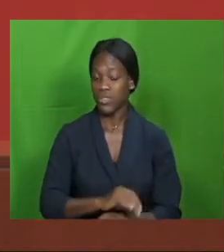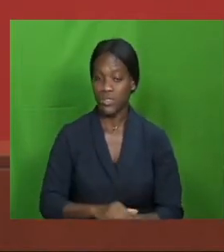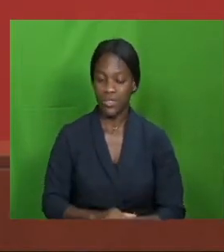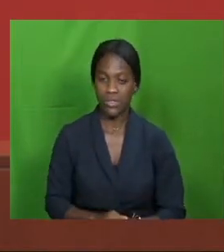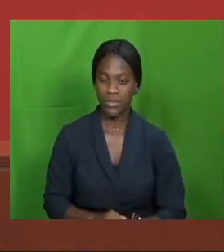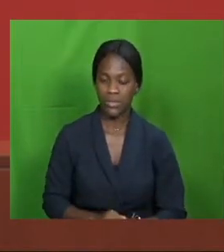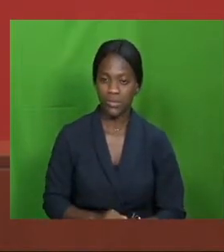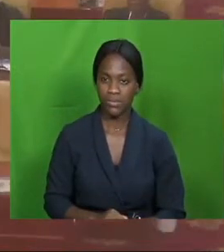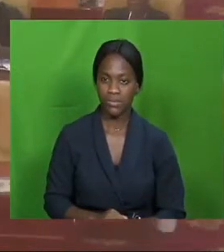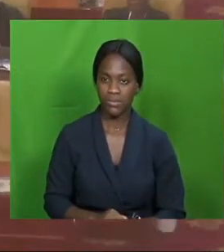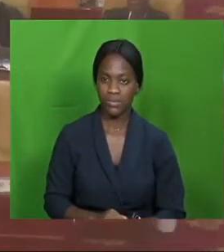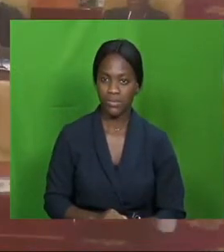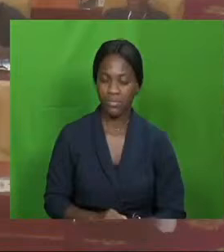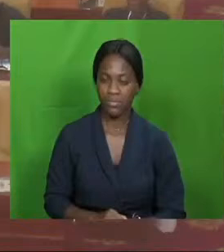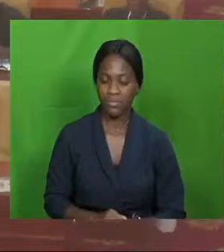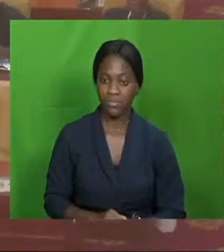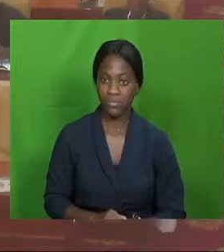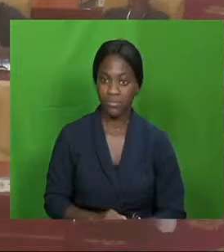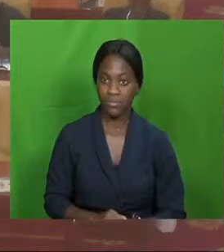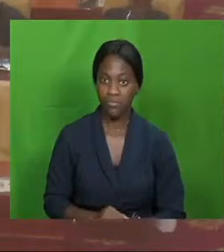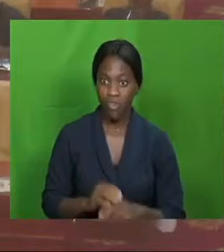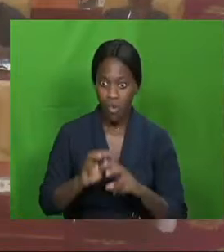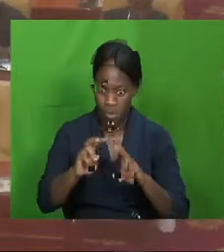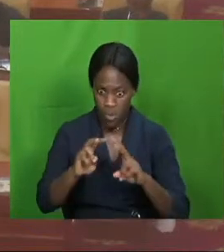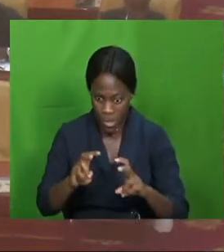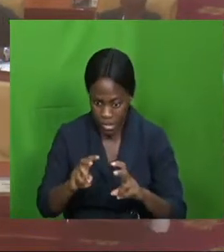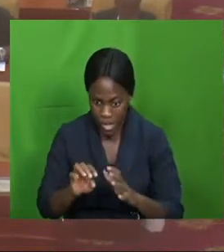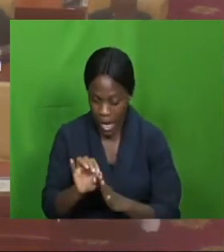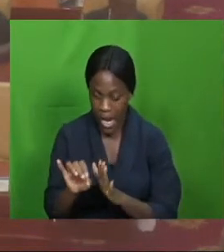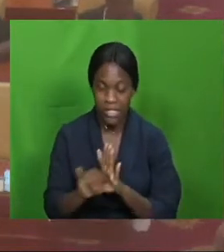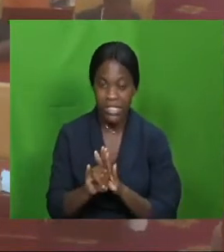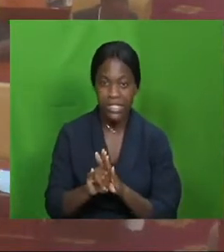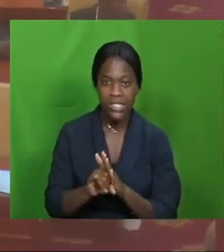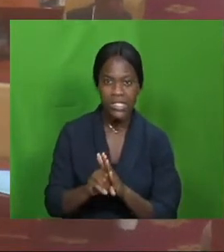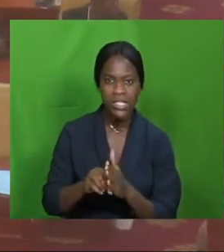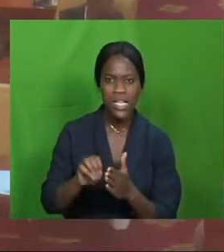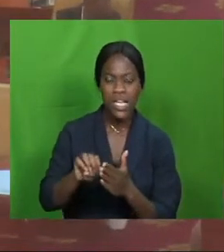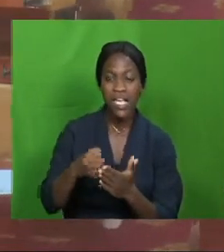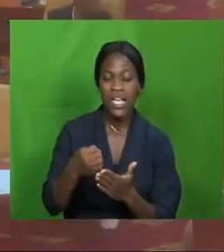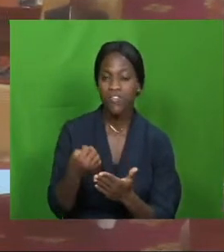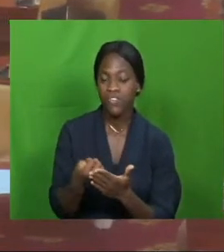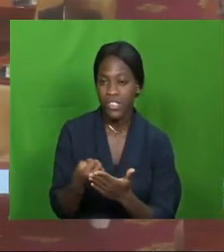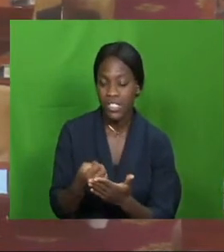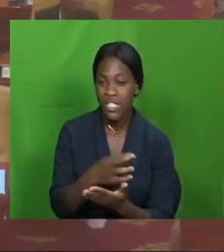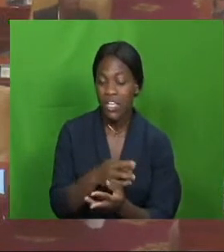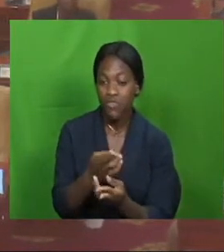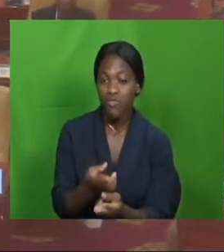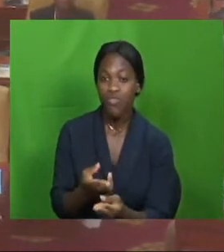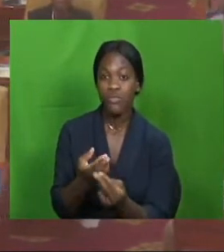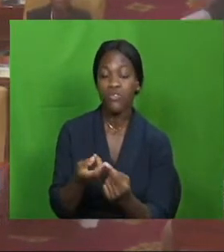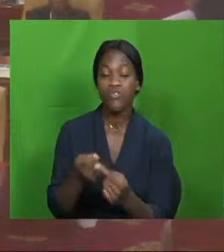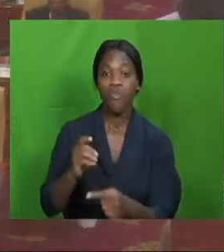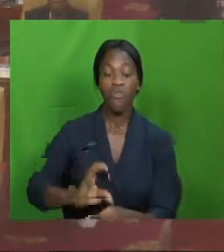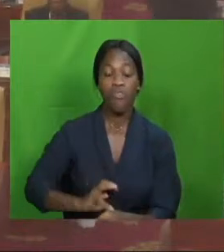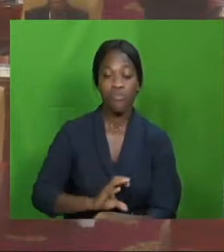The findings of fact and evidence, as well as the recommendations of the committee, are then